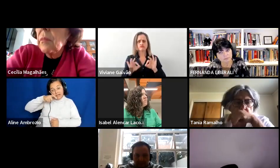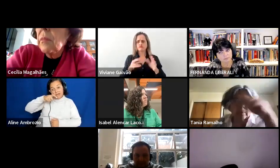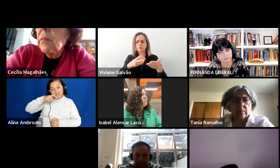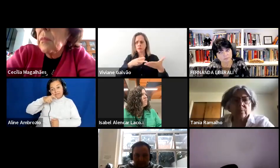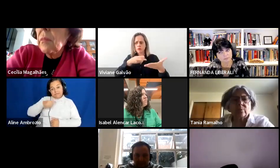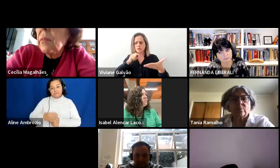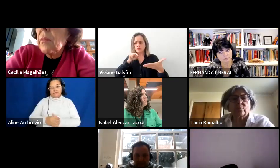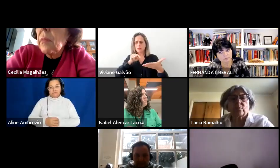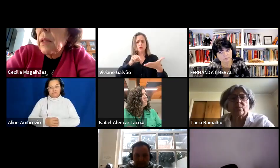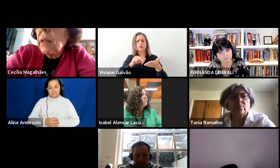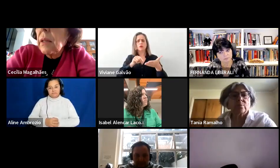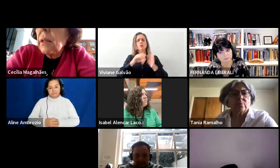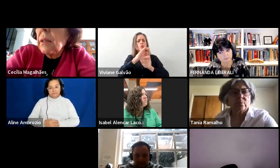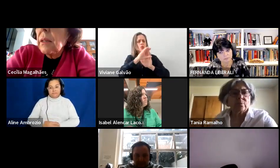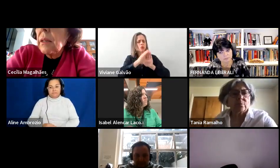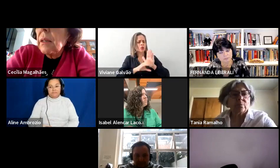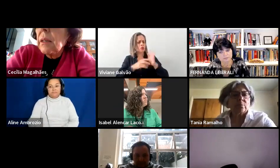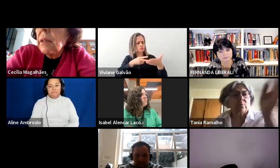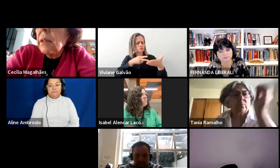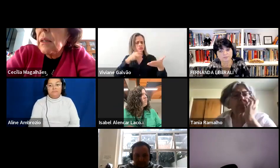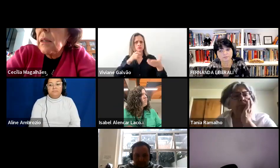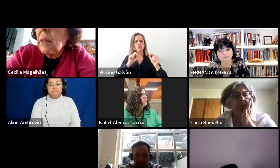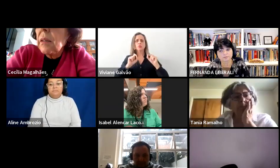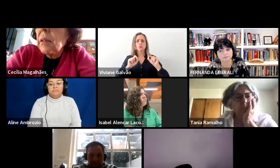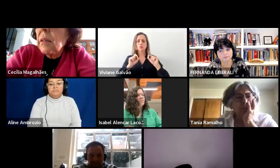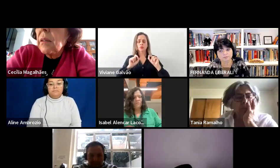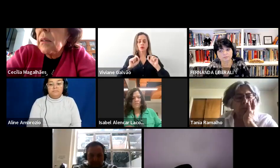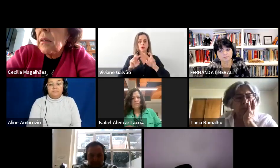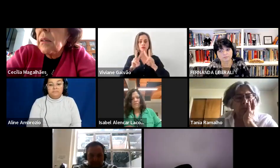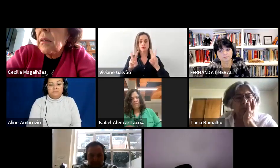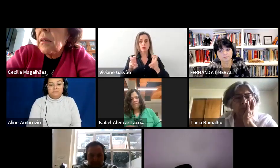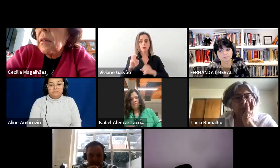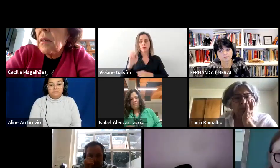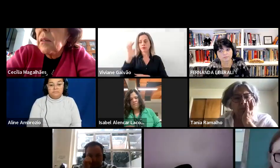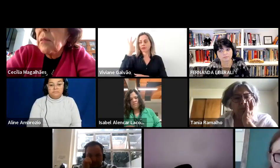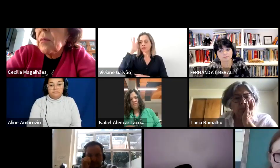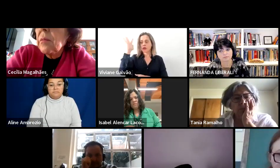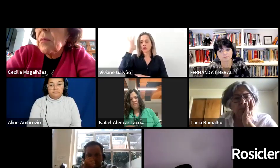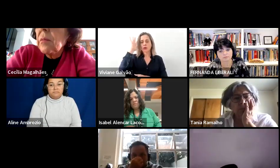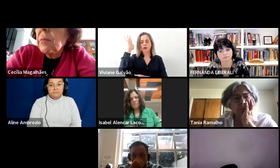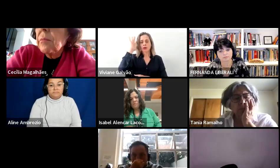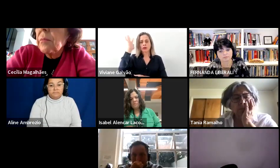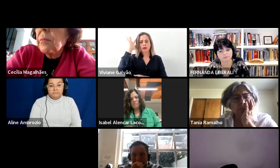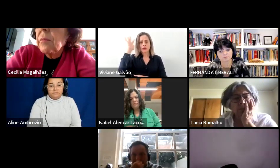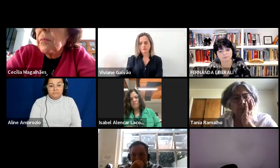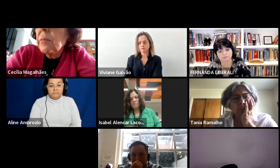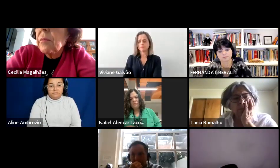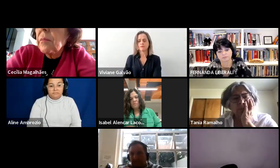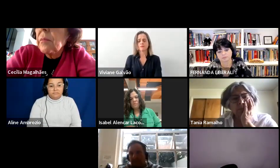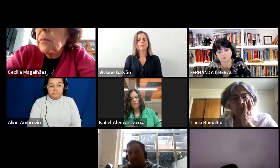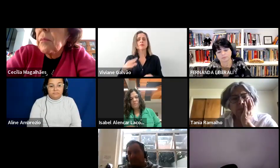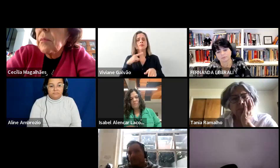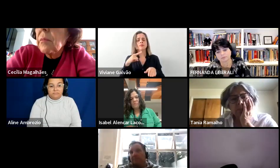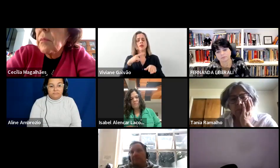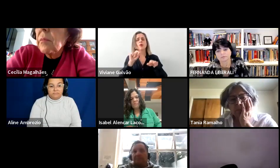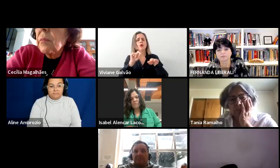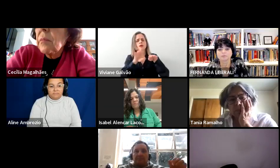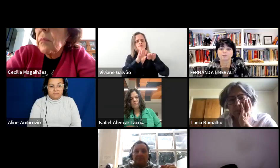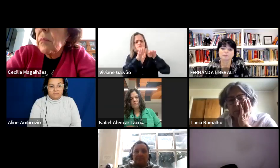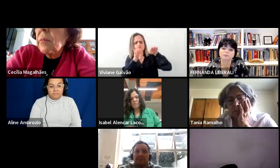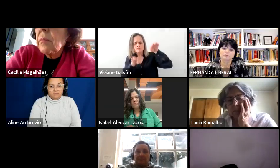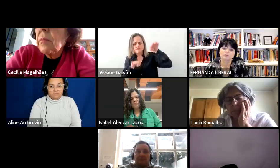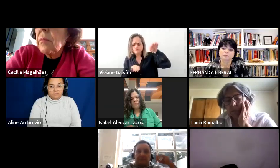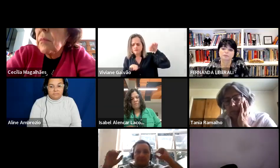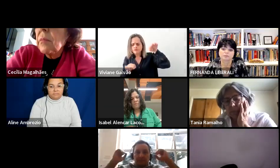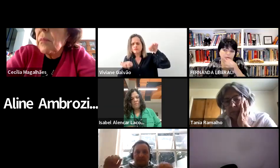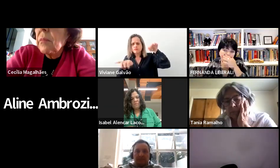theory, because it's come from up to down. There was no consultation or